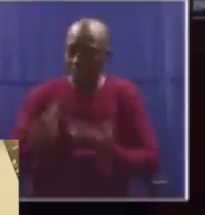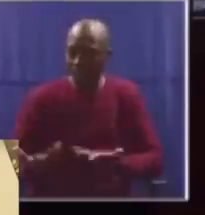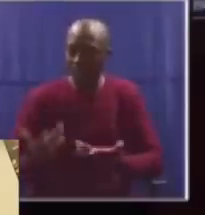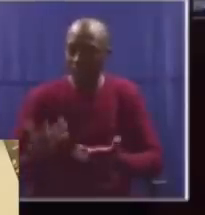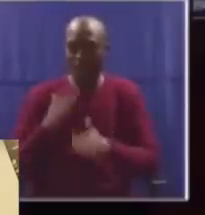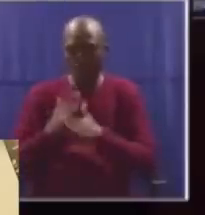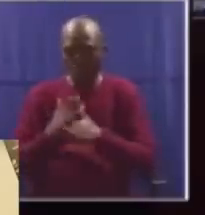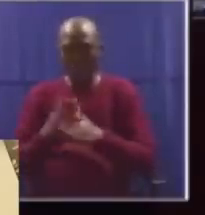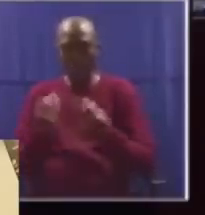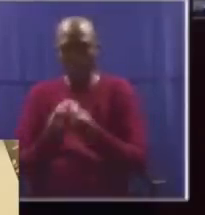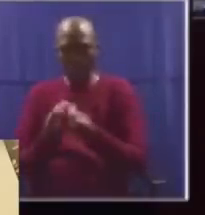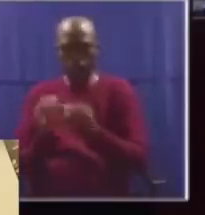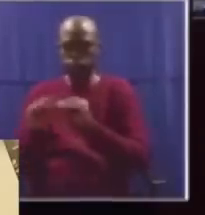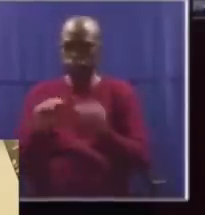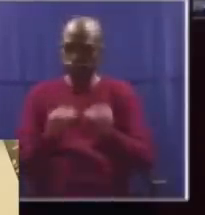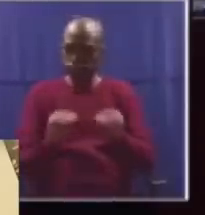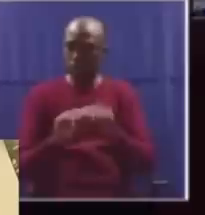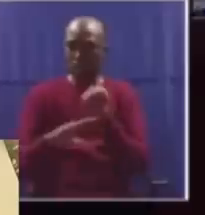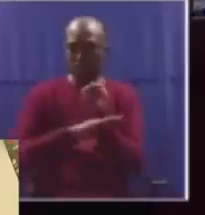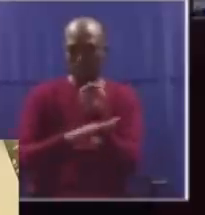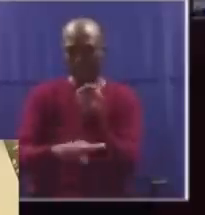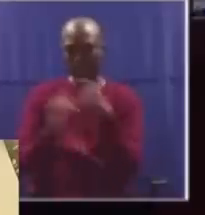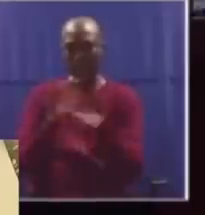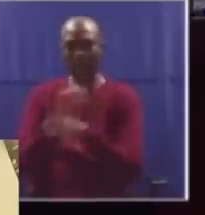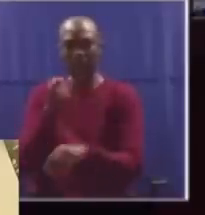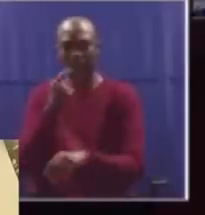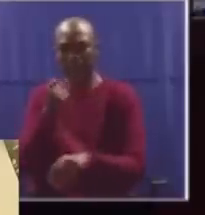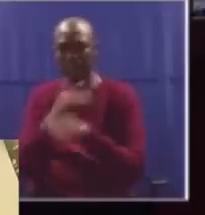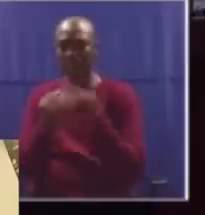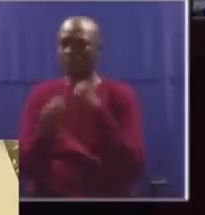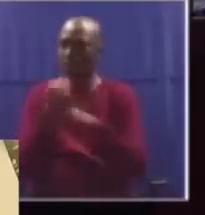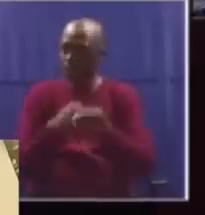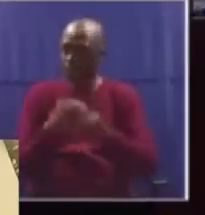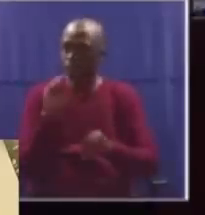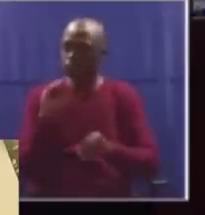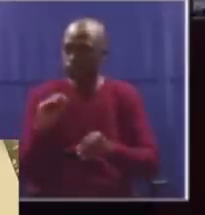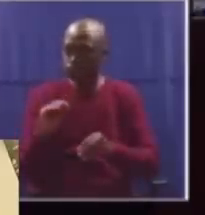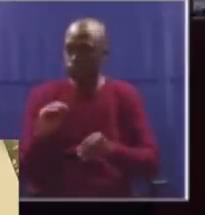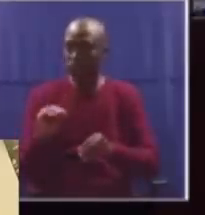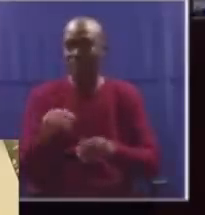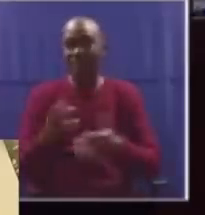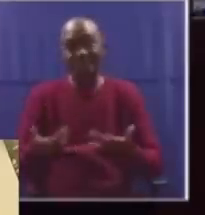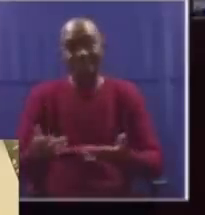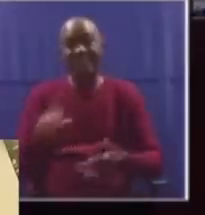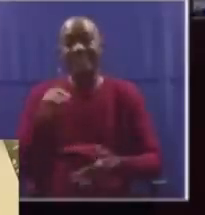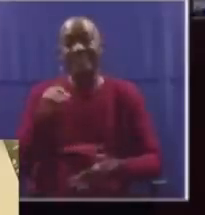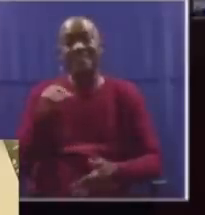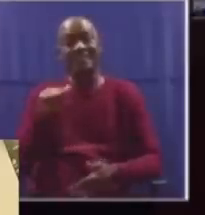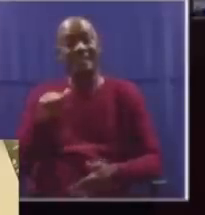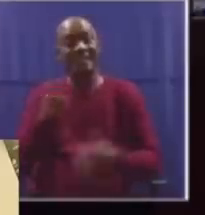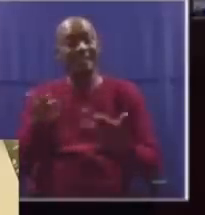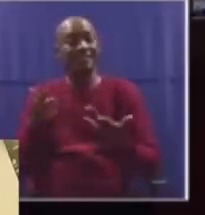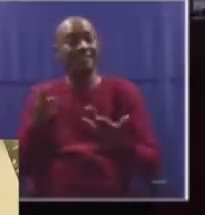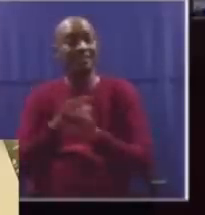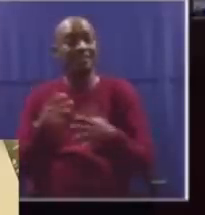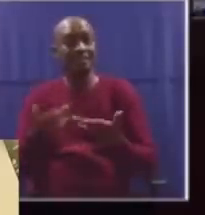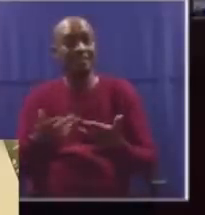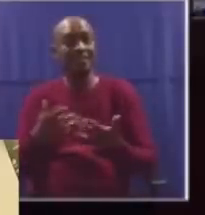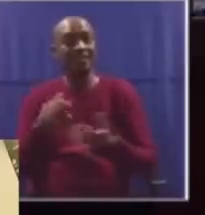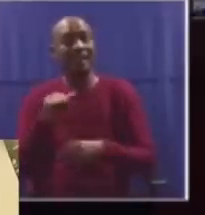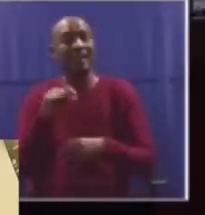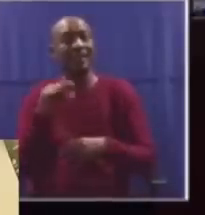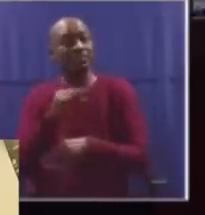equipment, enough beds, medicine and food? The DA and committee's oversights, AG